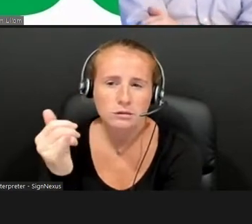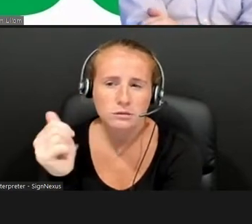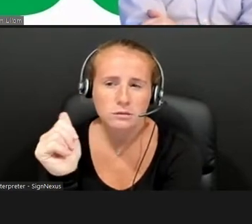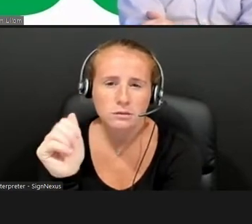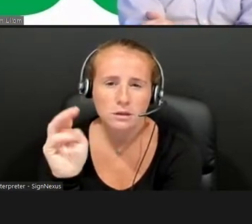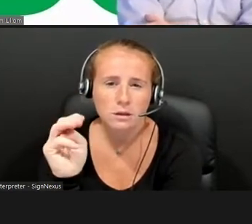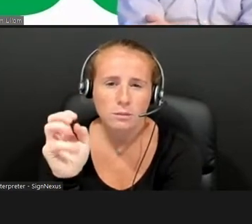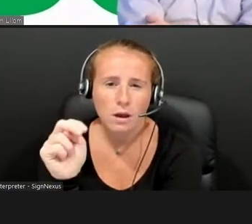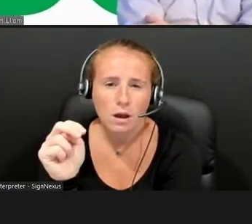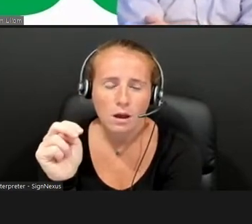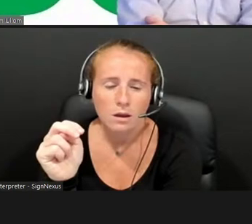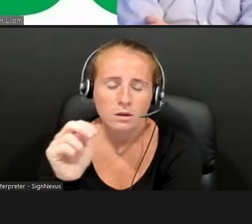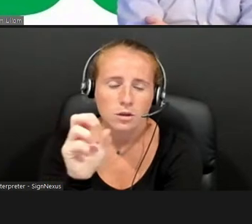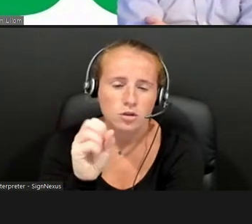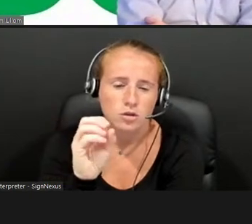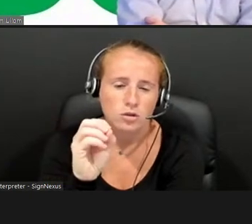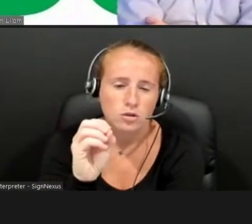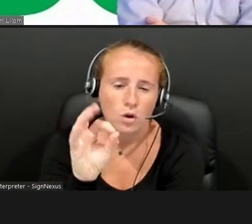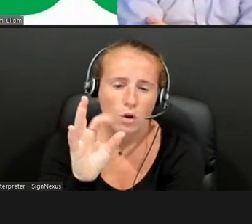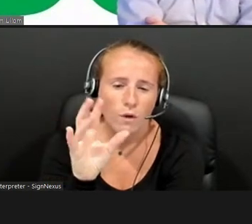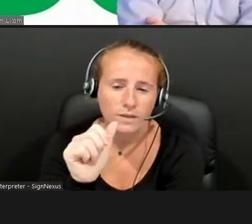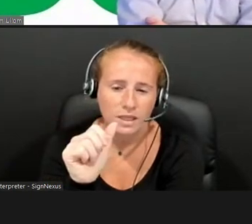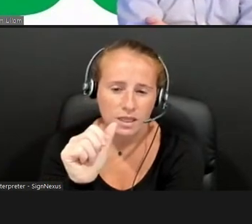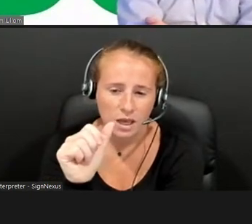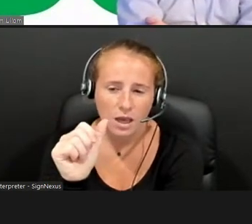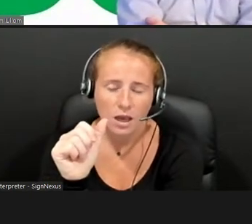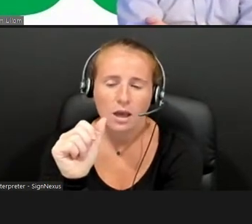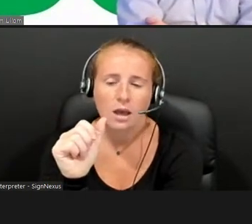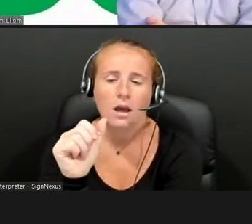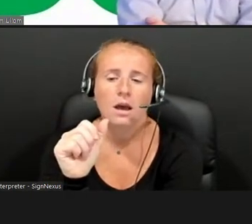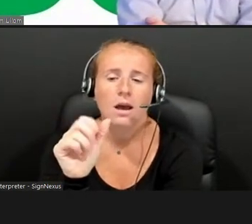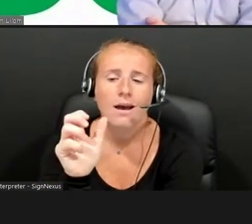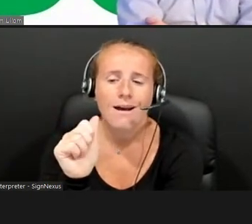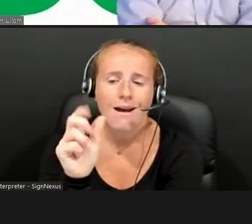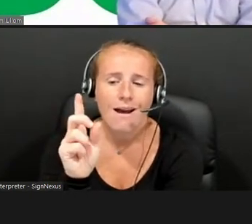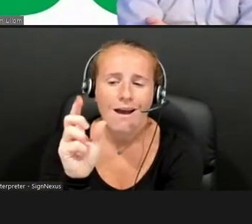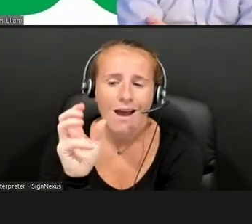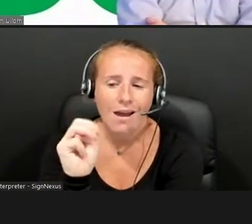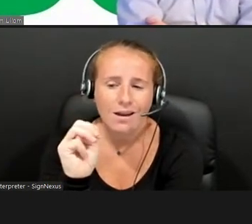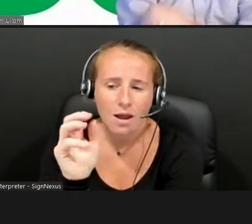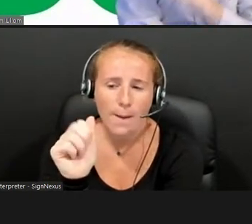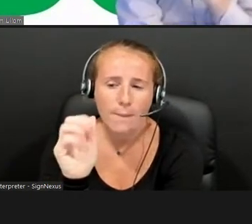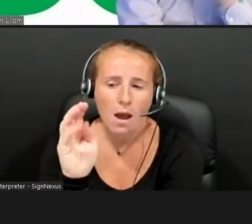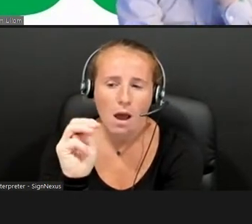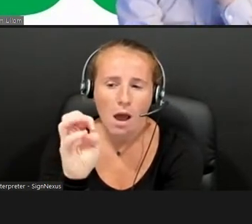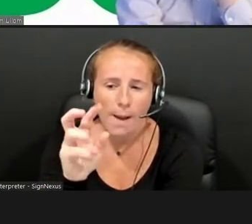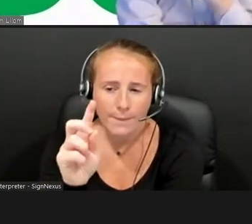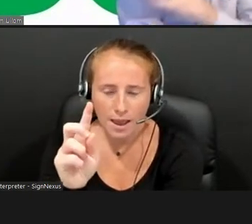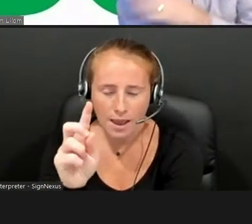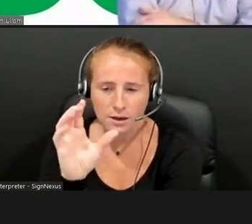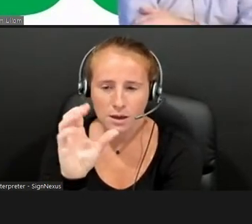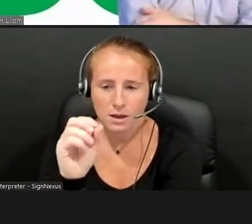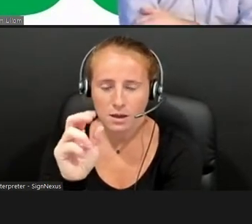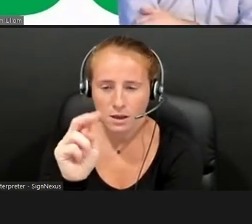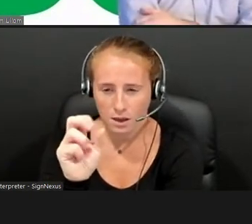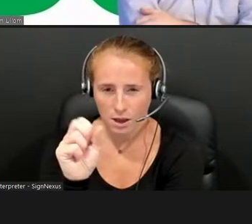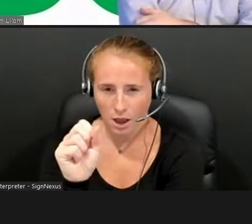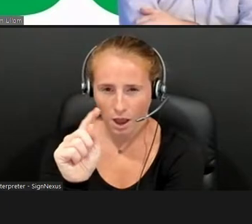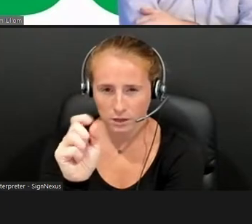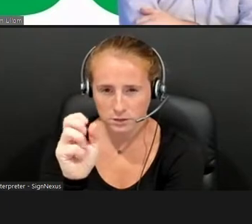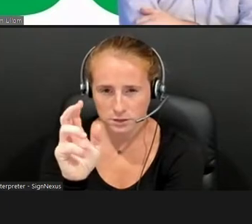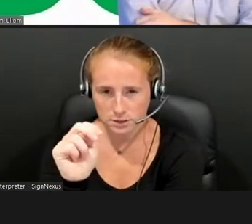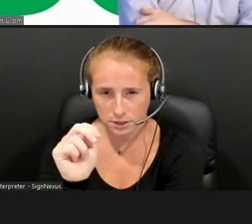Sophia Feist Adam Ahmed Constance Stellas